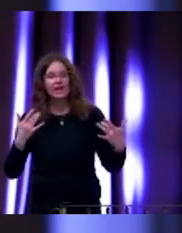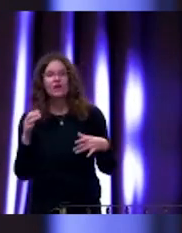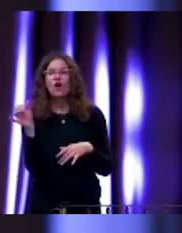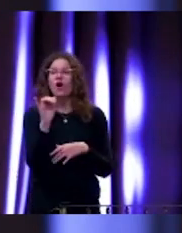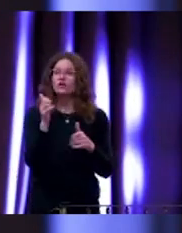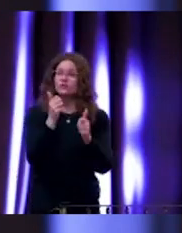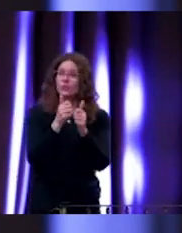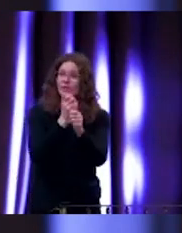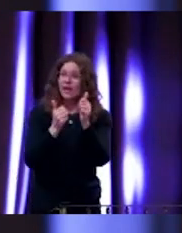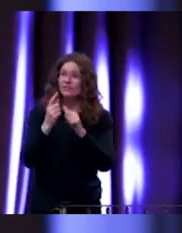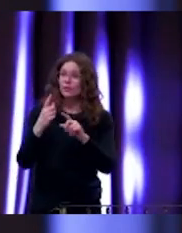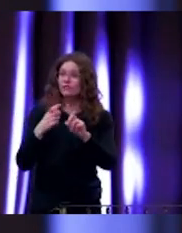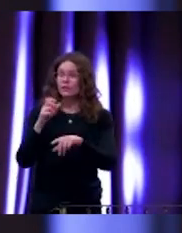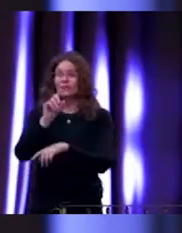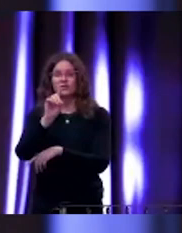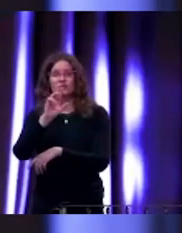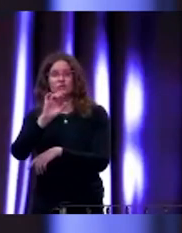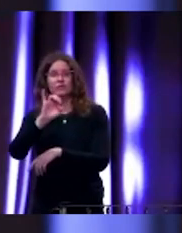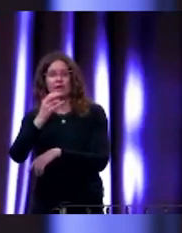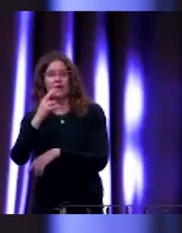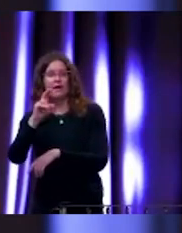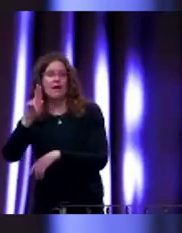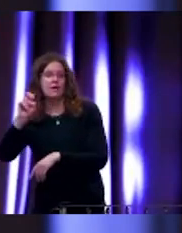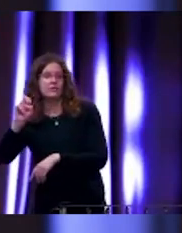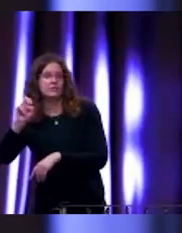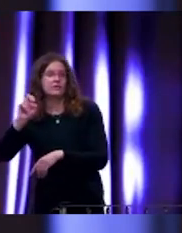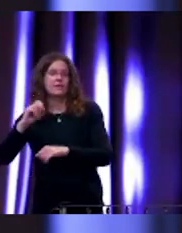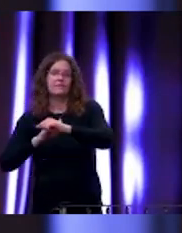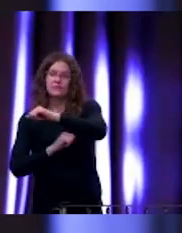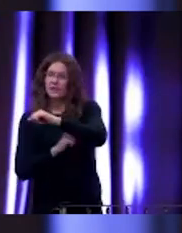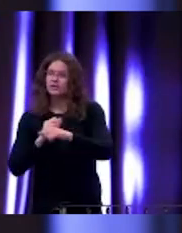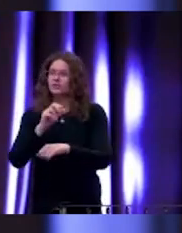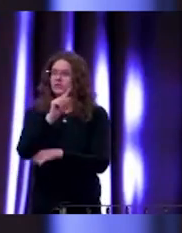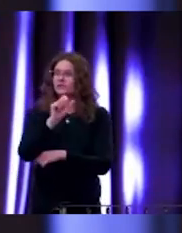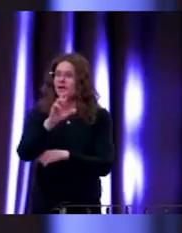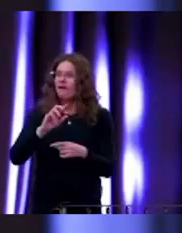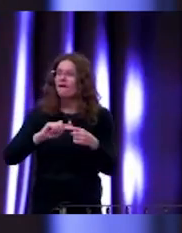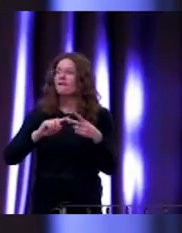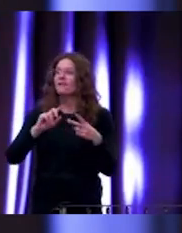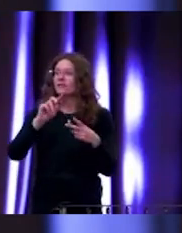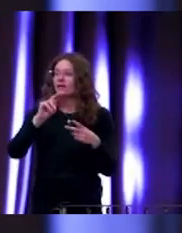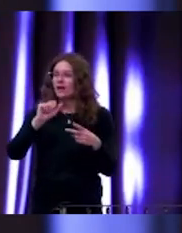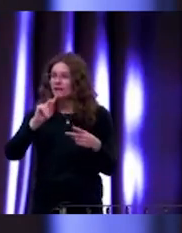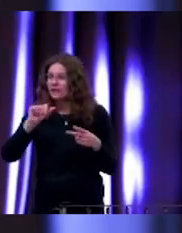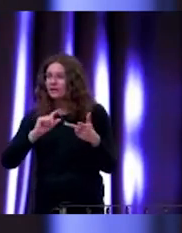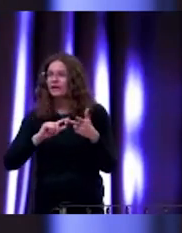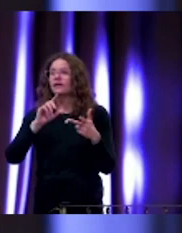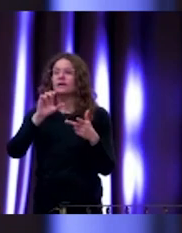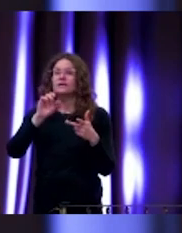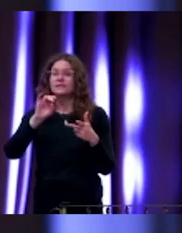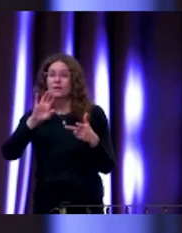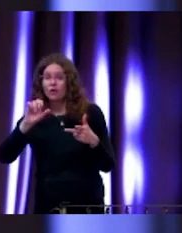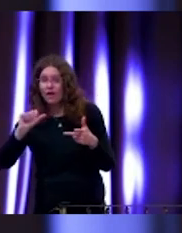from the Driehaus Foundation here today, and Lazar, Anita Alexander, Nick Burt, Amy Domogalski, and